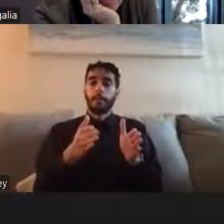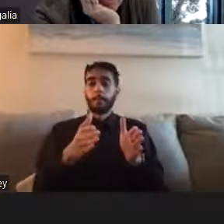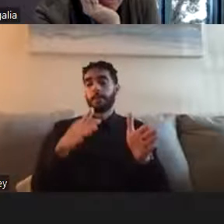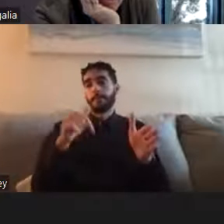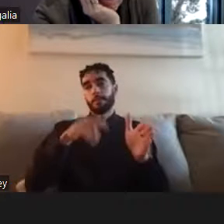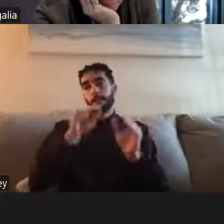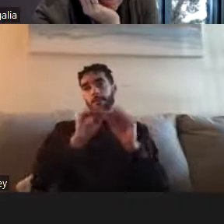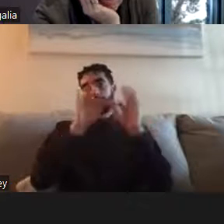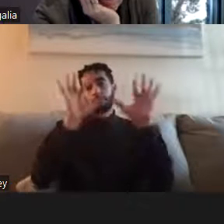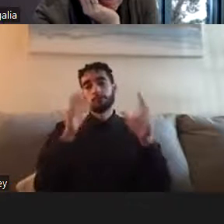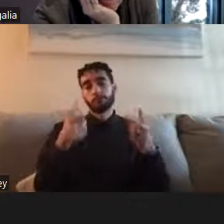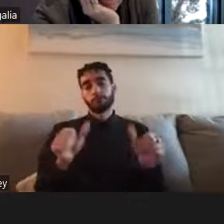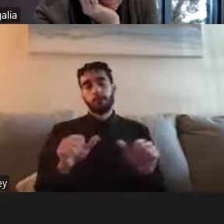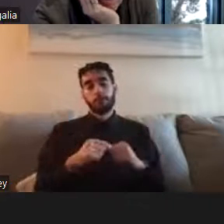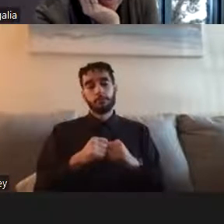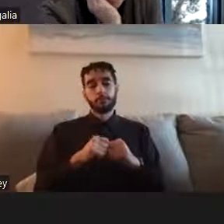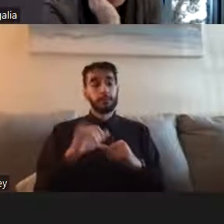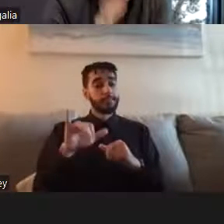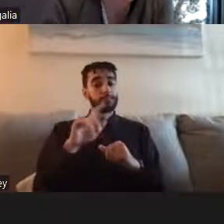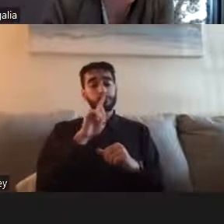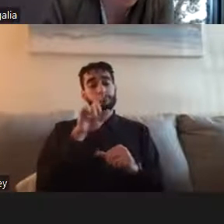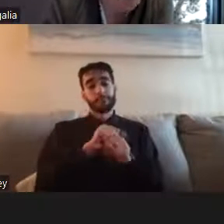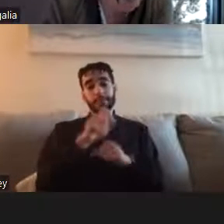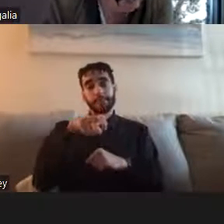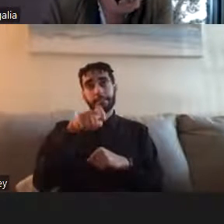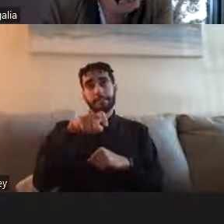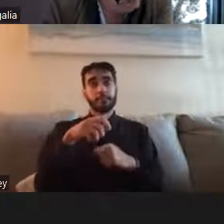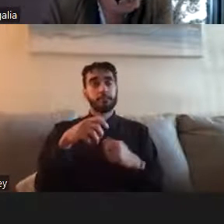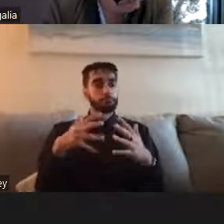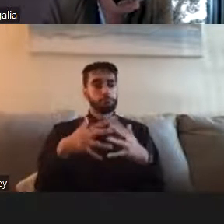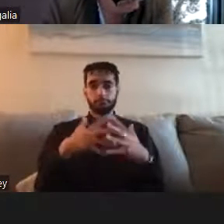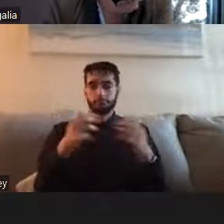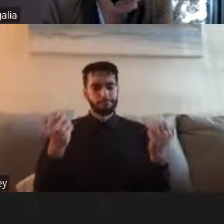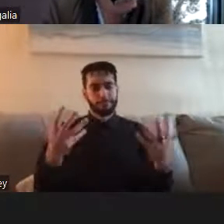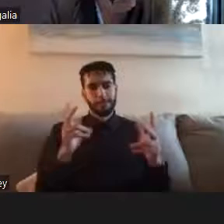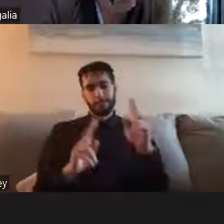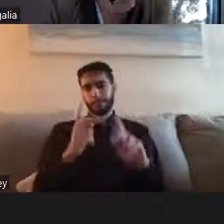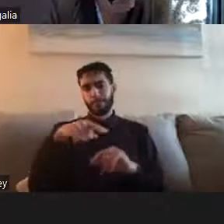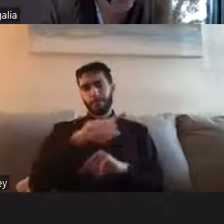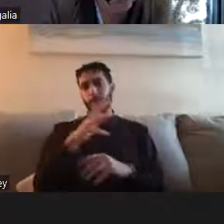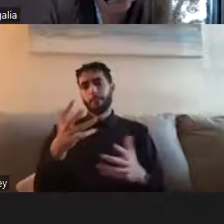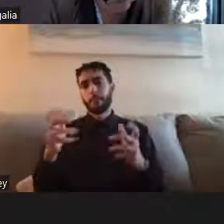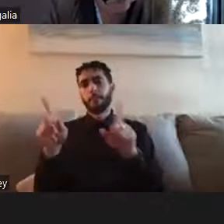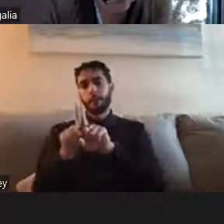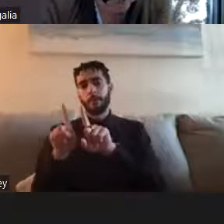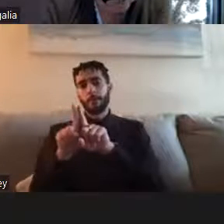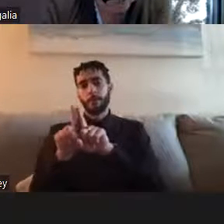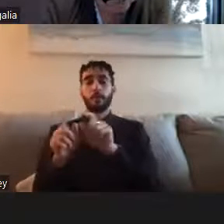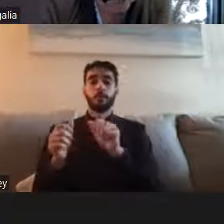recommendation, because it is so needed. And there are people out there that's willing to partnership in regards to this particular